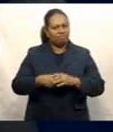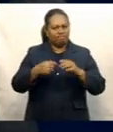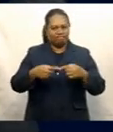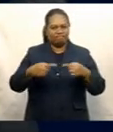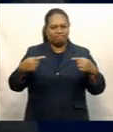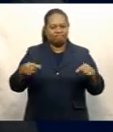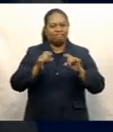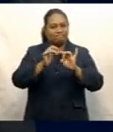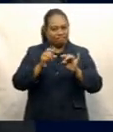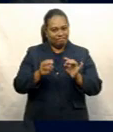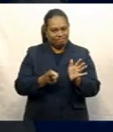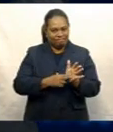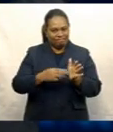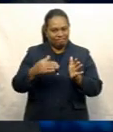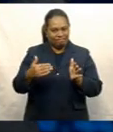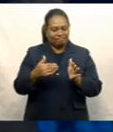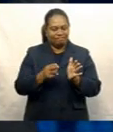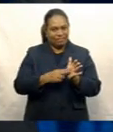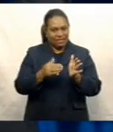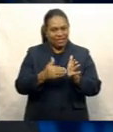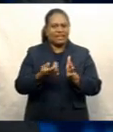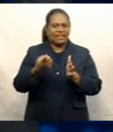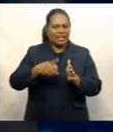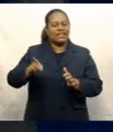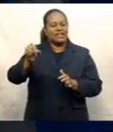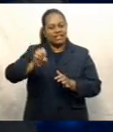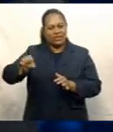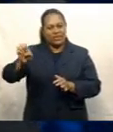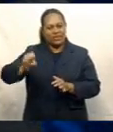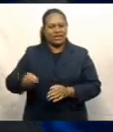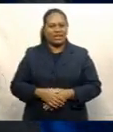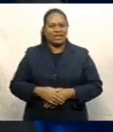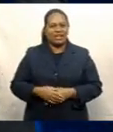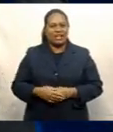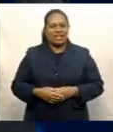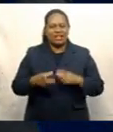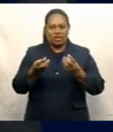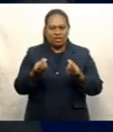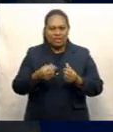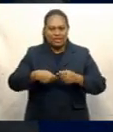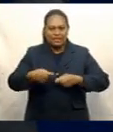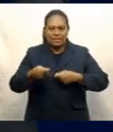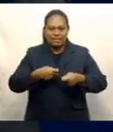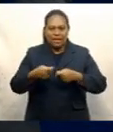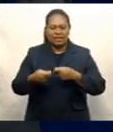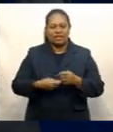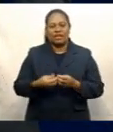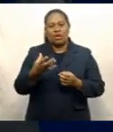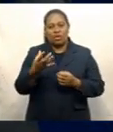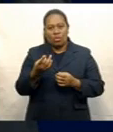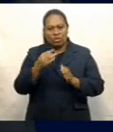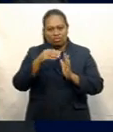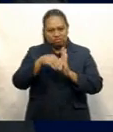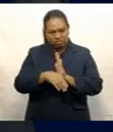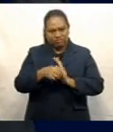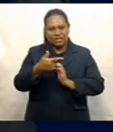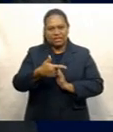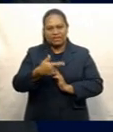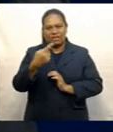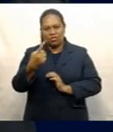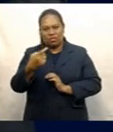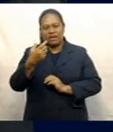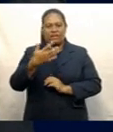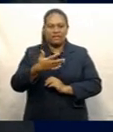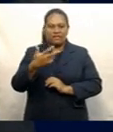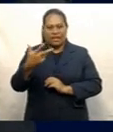the Aussie dollar, New Zealand dollar, as well the euro. Commodities market, crude oil dropped to